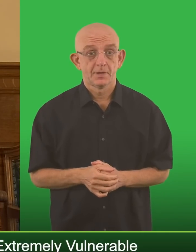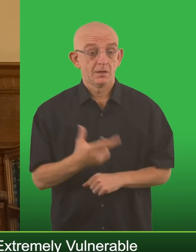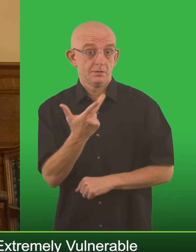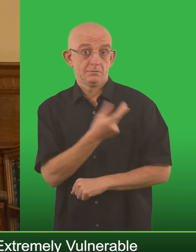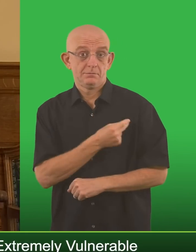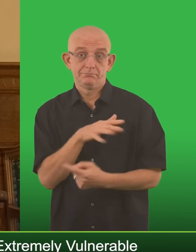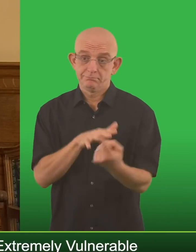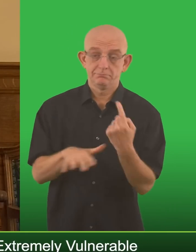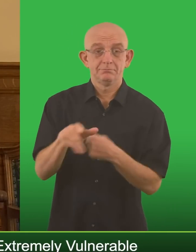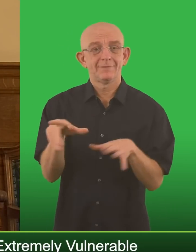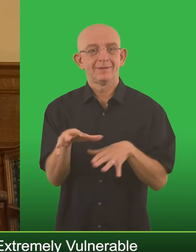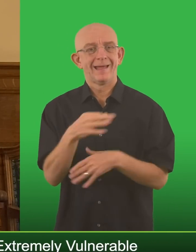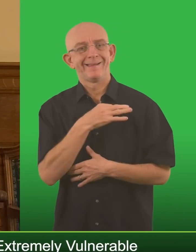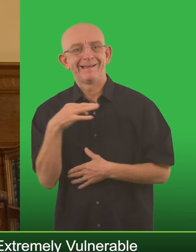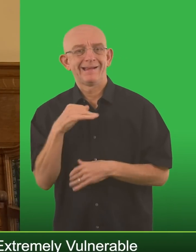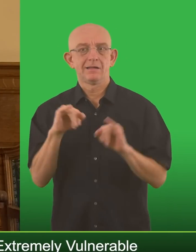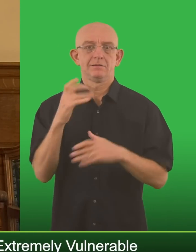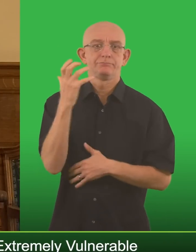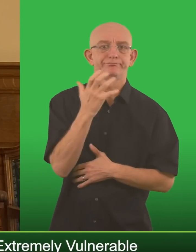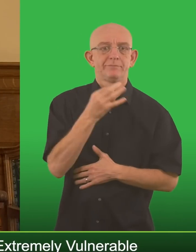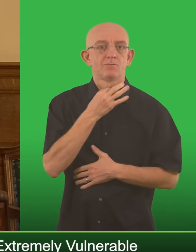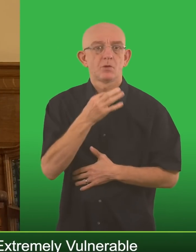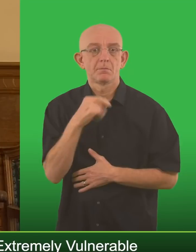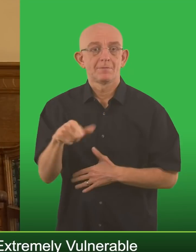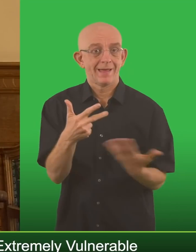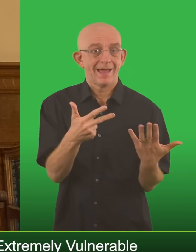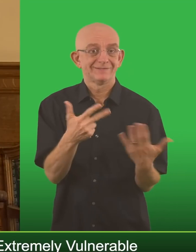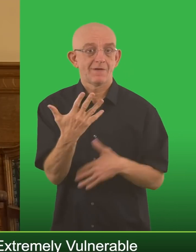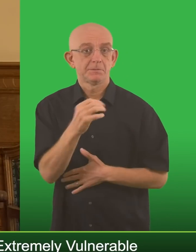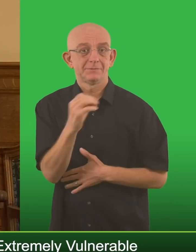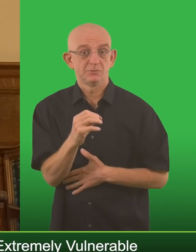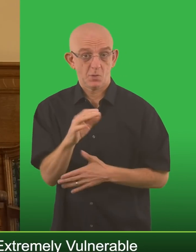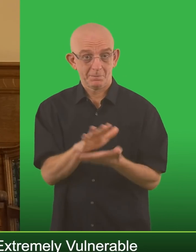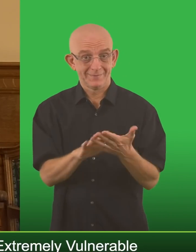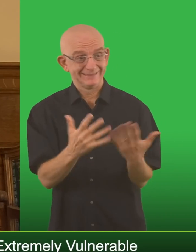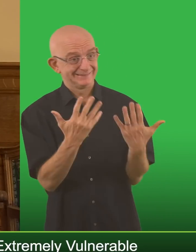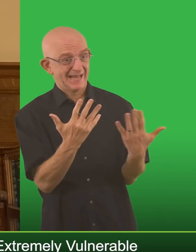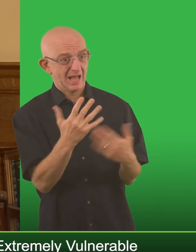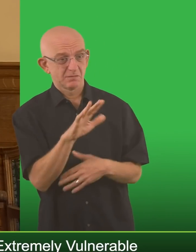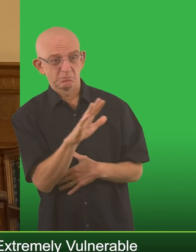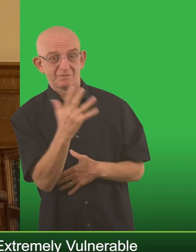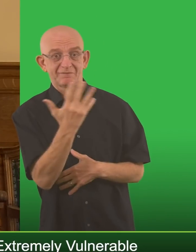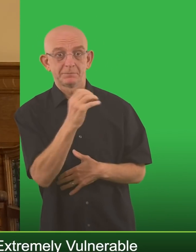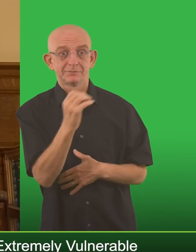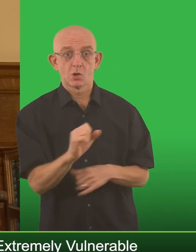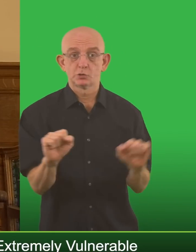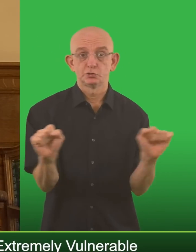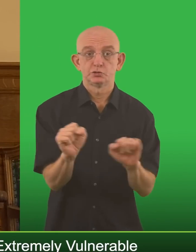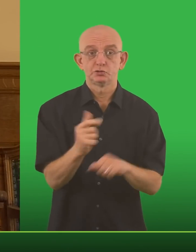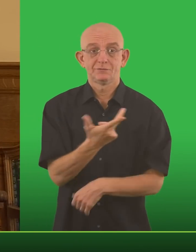coverage of vaccination in the clinically extremely vulnerable is about 85%, so there's still about 15% that